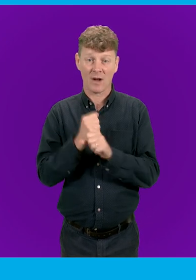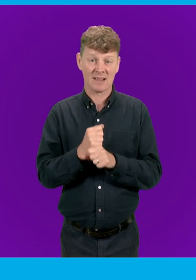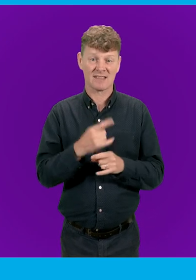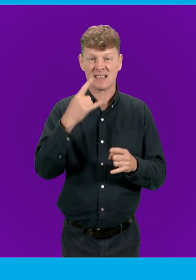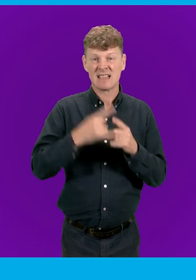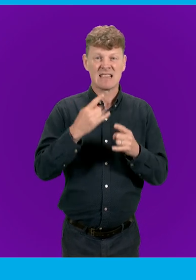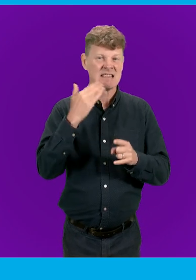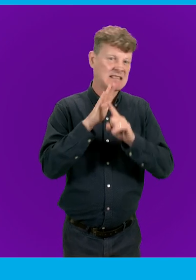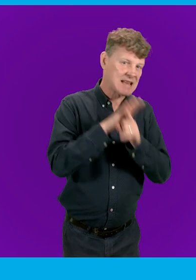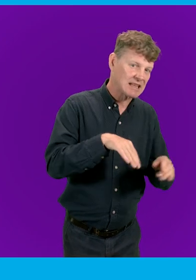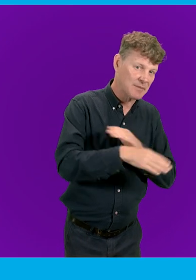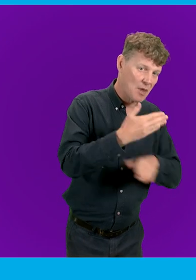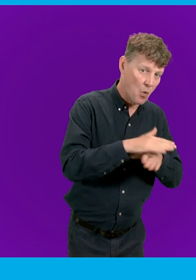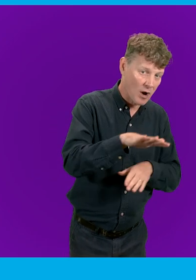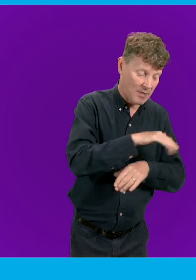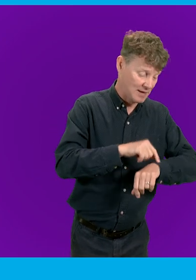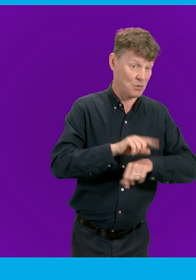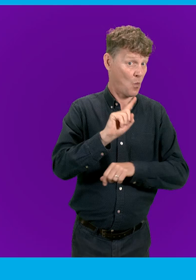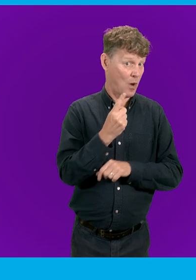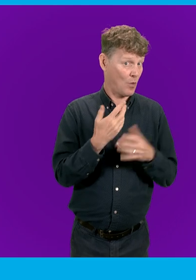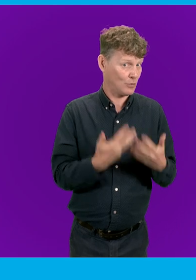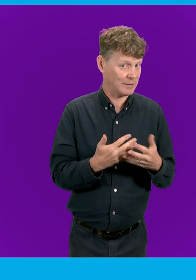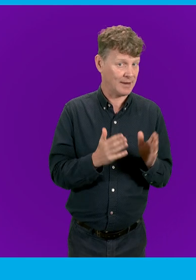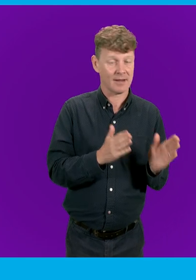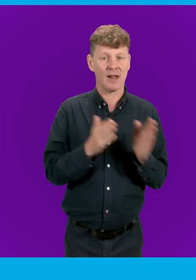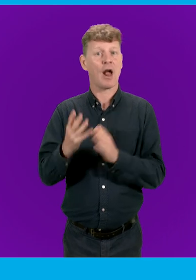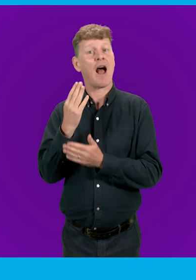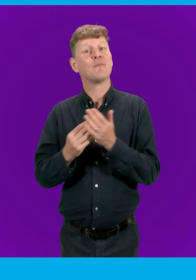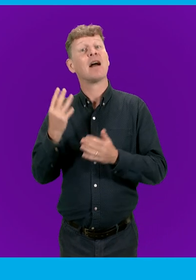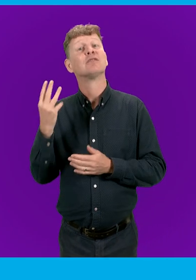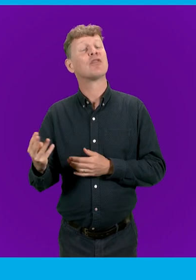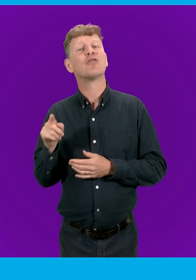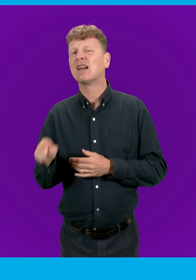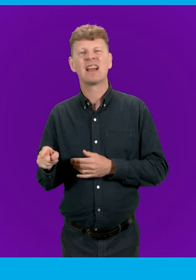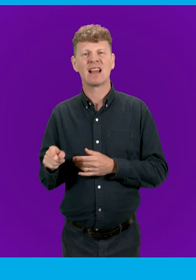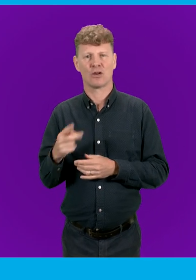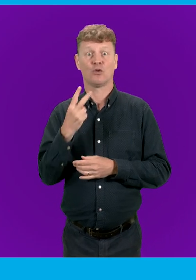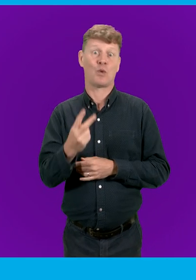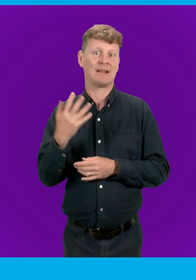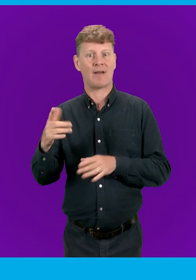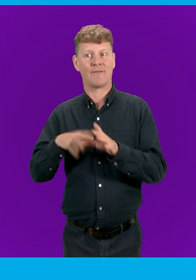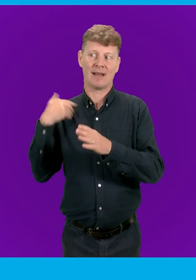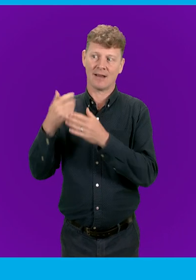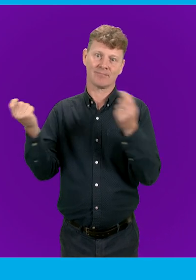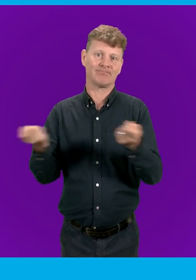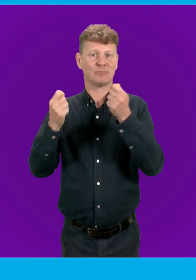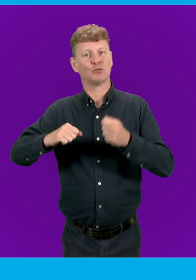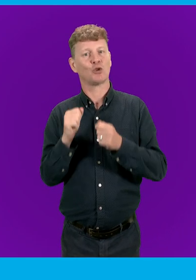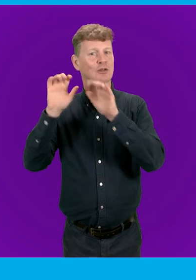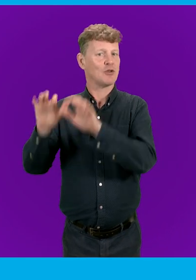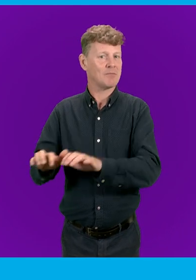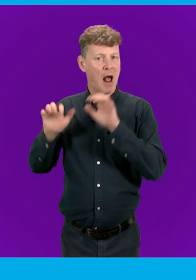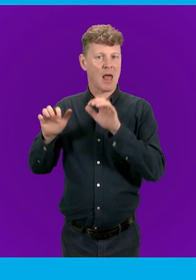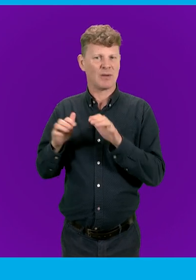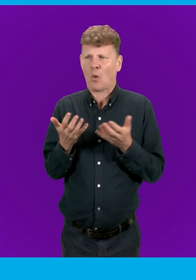Sexism in the Workplace, taking place at 1 p.m. today. And at 3:30, we have 25 years of the Scottish Parliament, Where